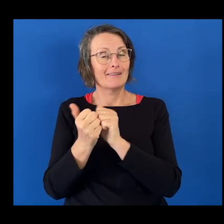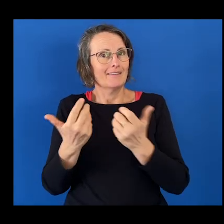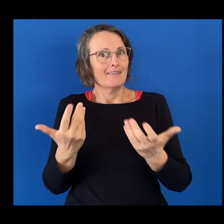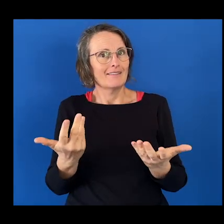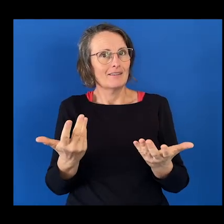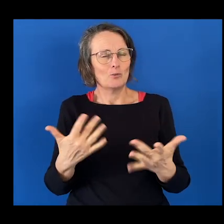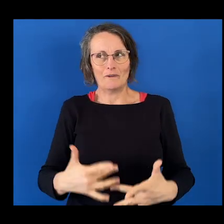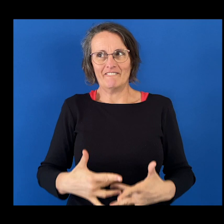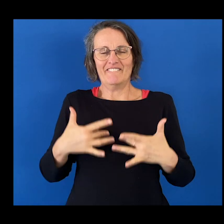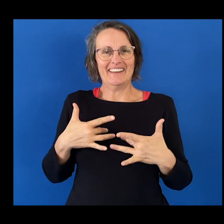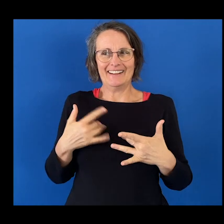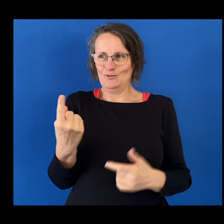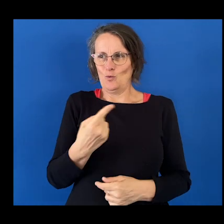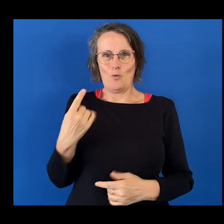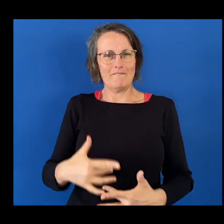This sense that